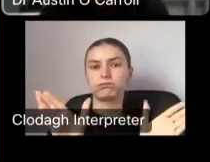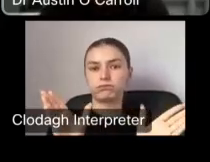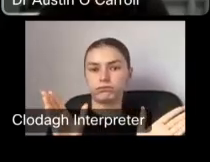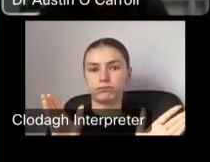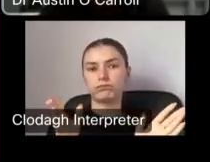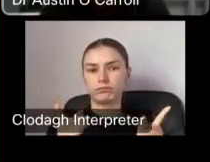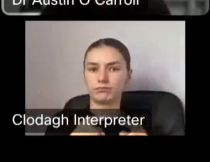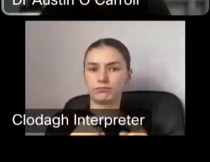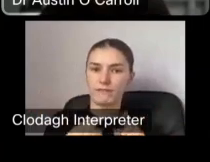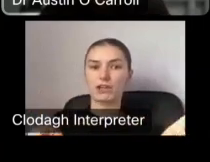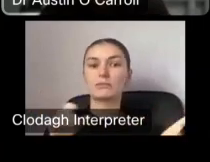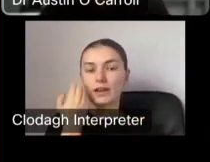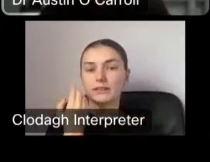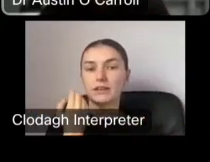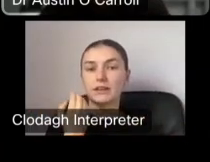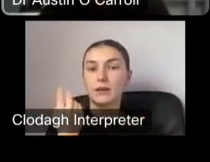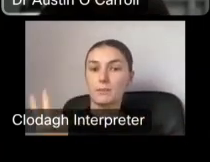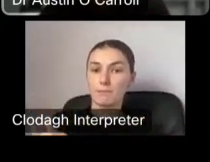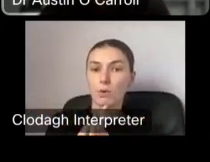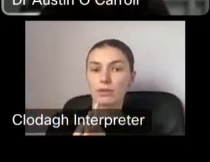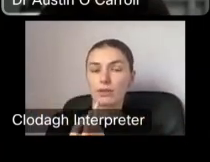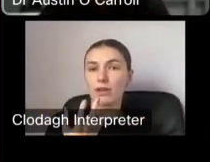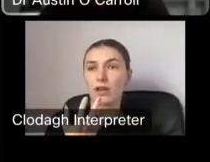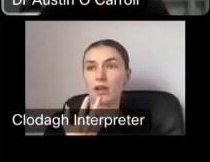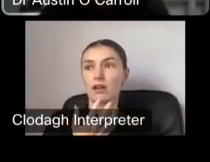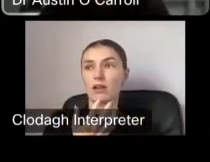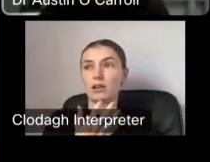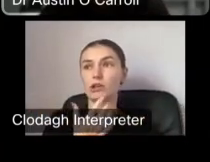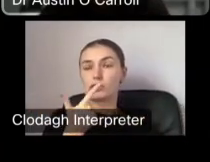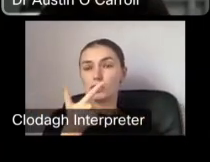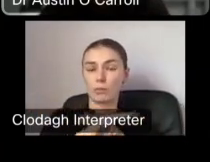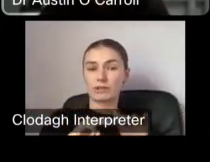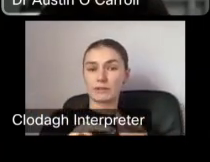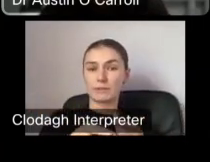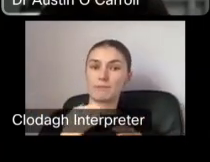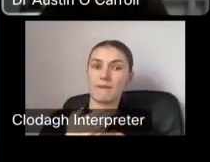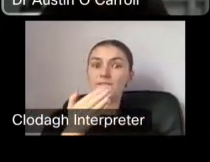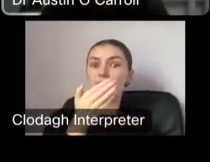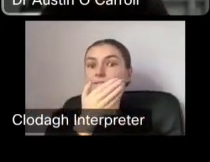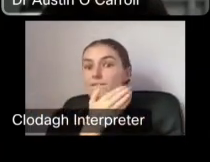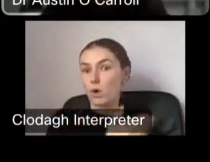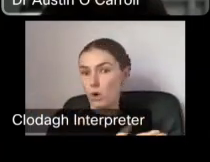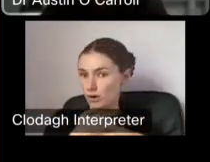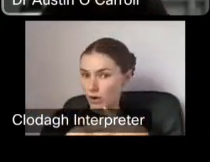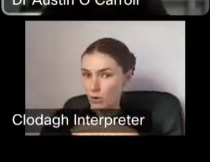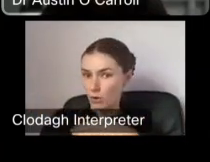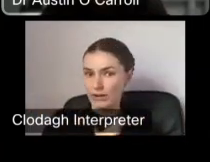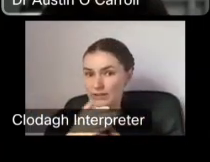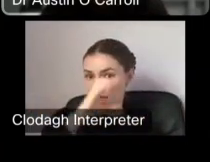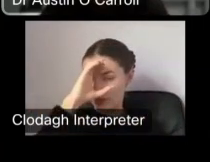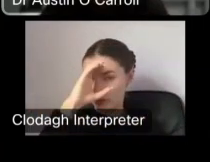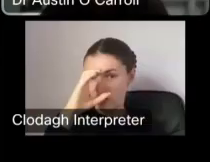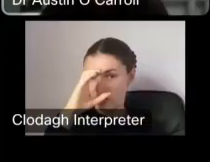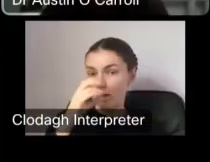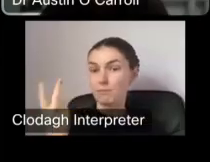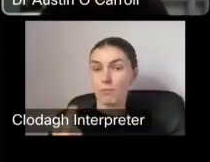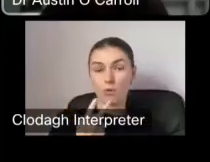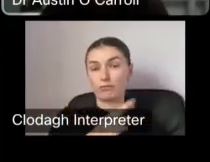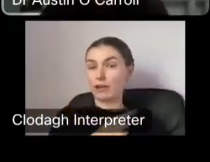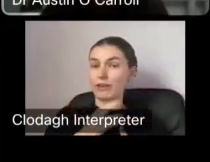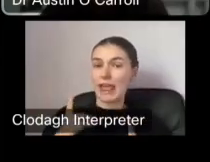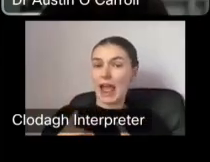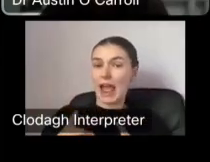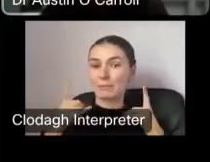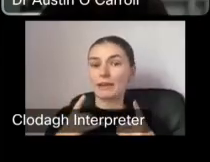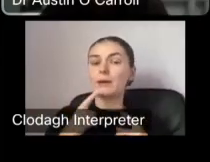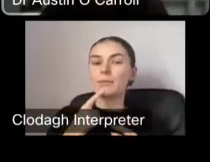Because just around 2 months before they were going in, they were both very confident, really happy. But 2 months before they were about to go